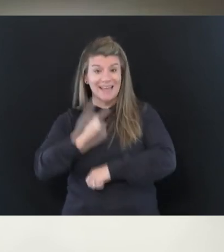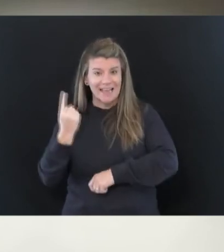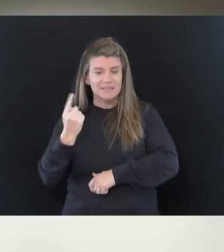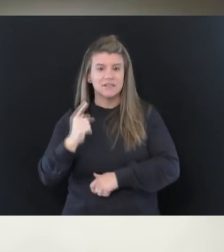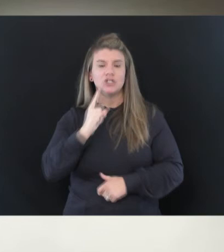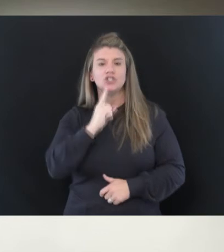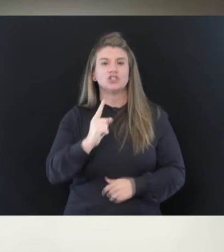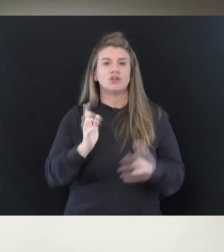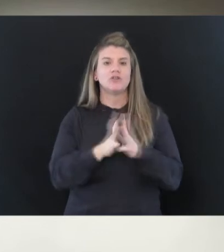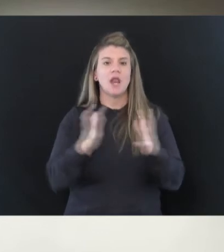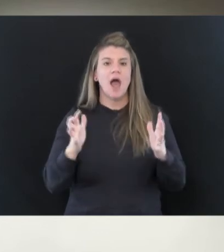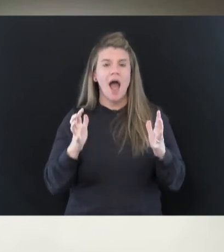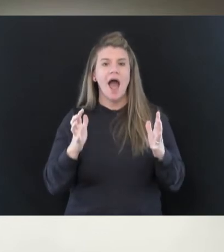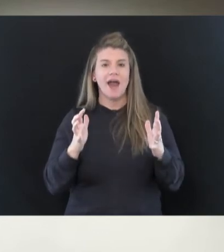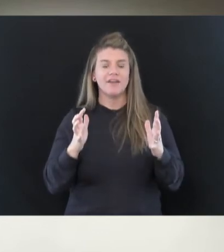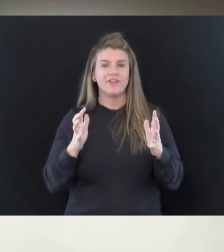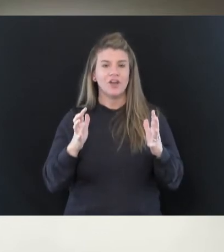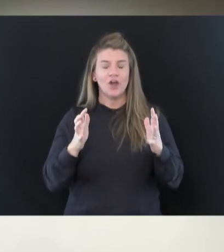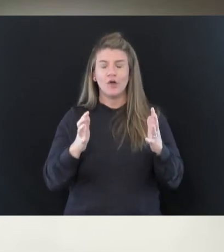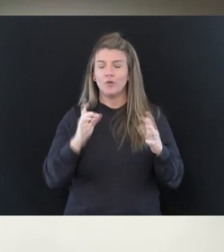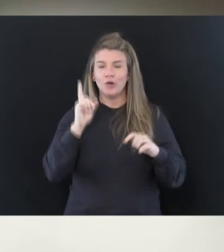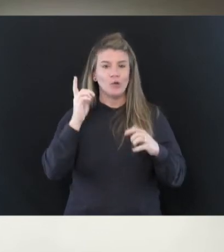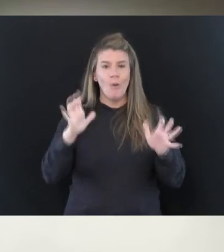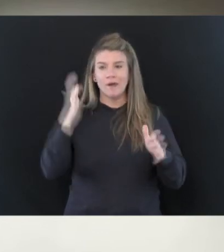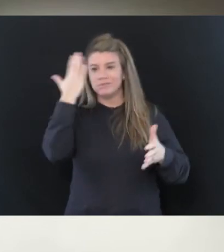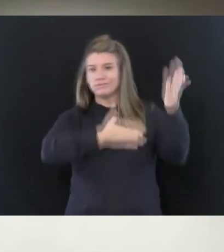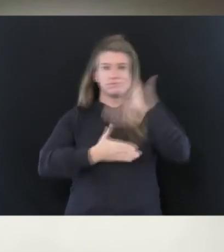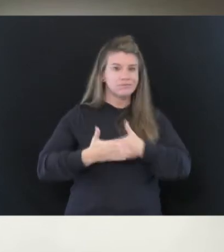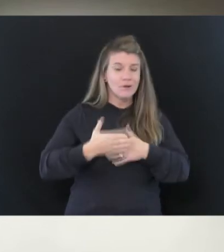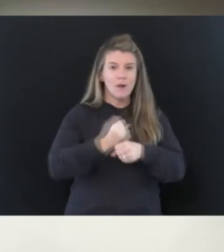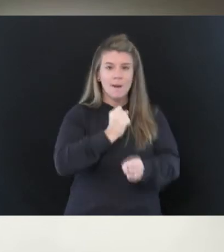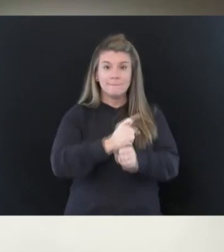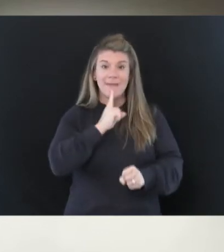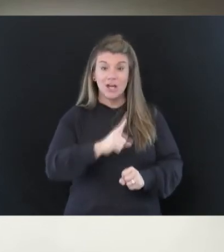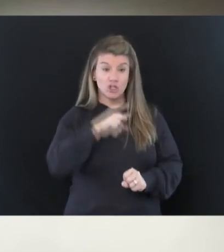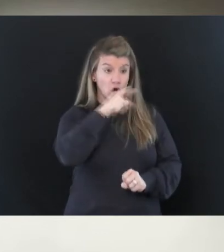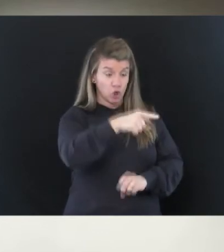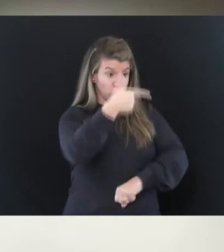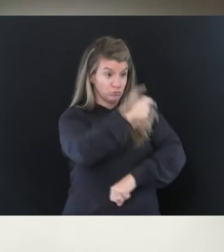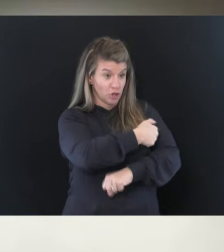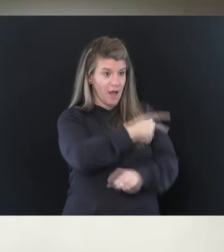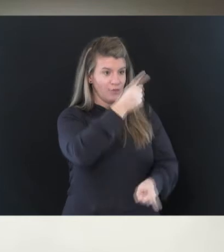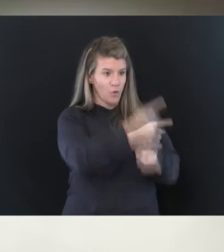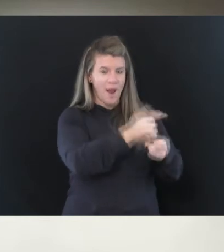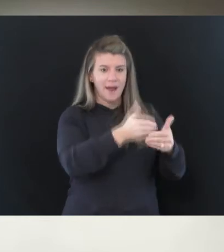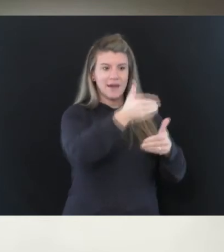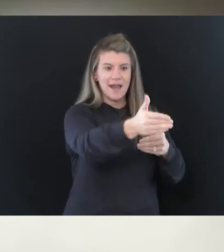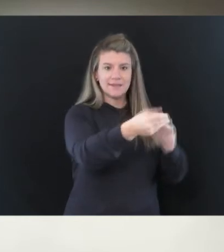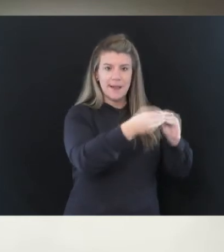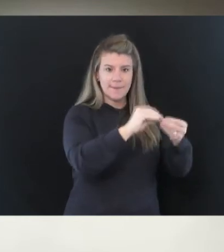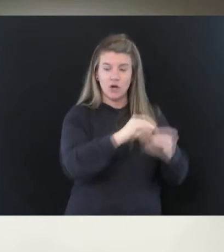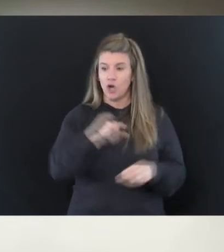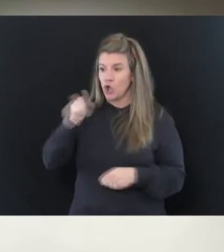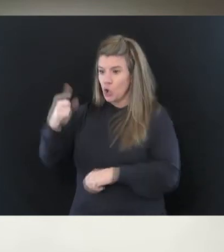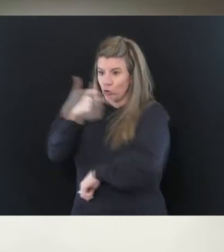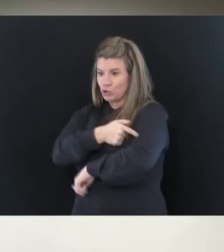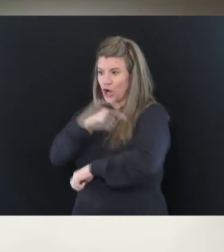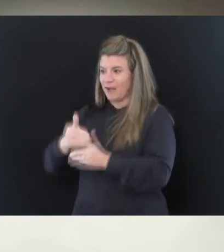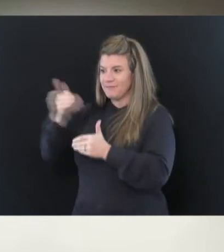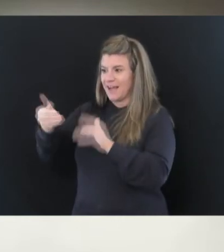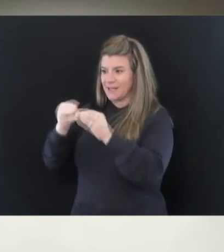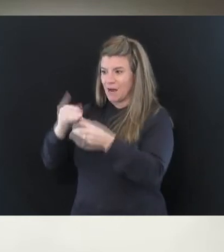of oversight to make sure that the right folks get the right second shot of vaccine going forward. So there is